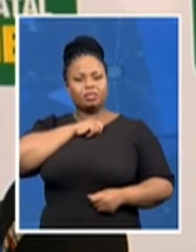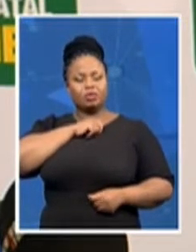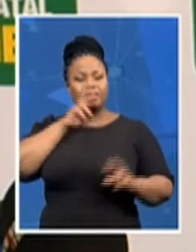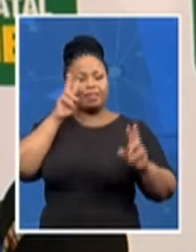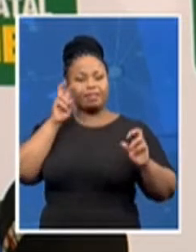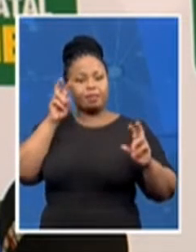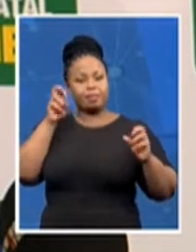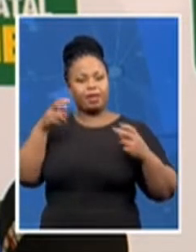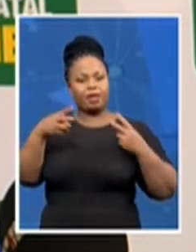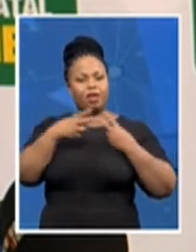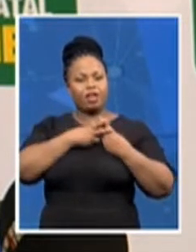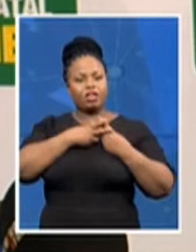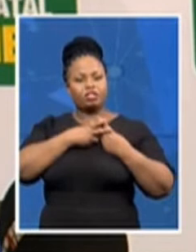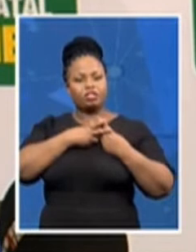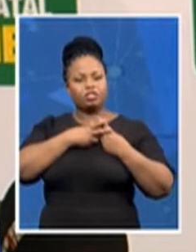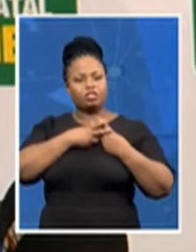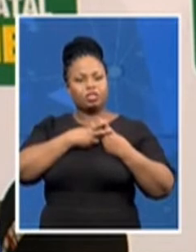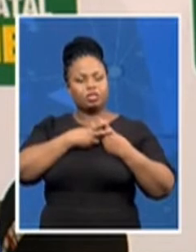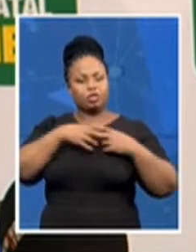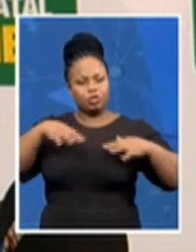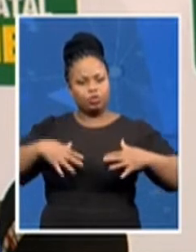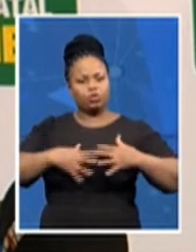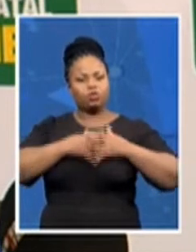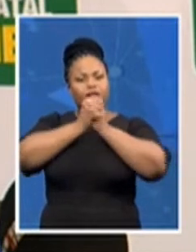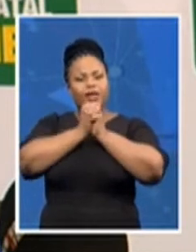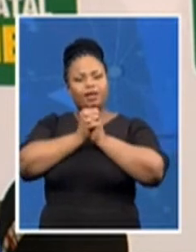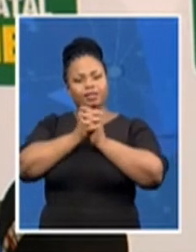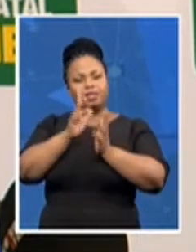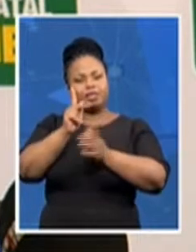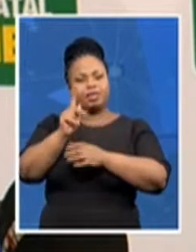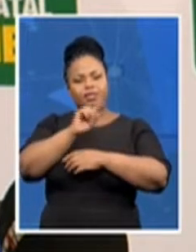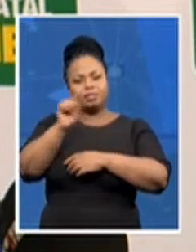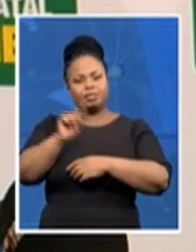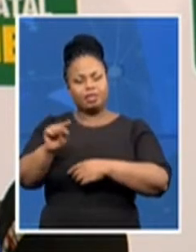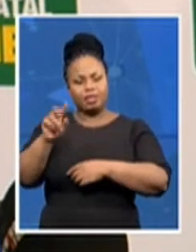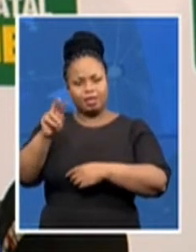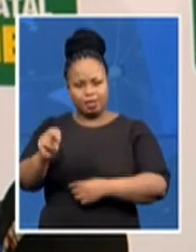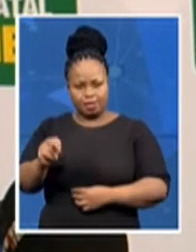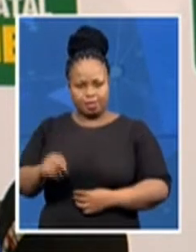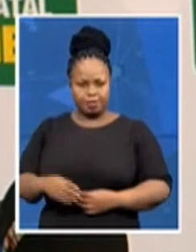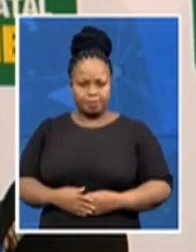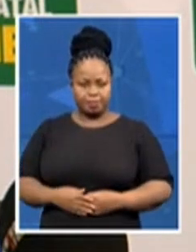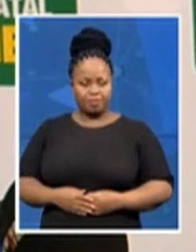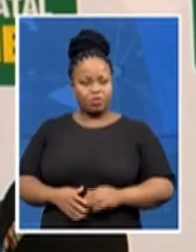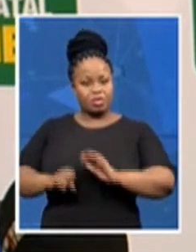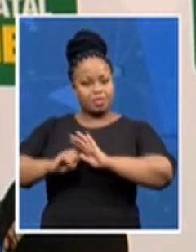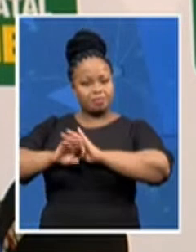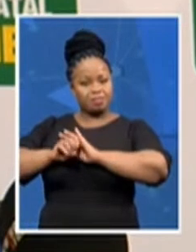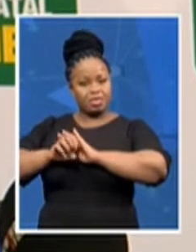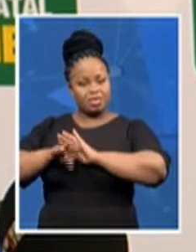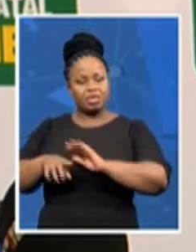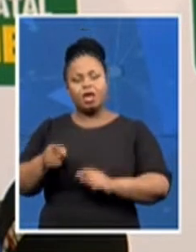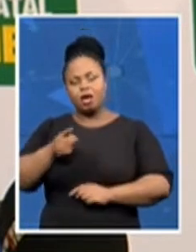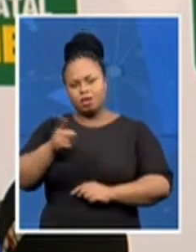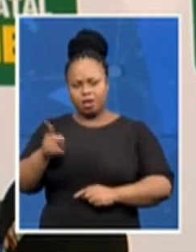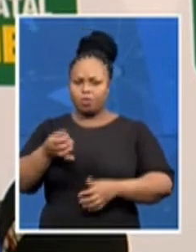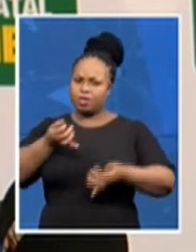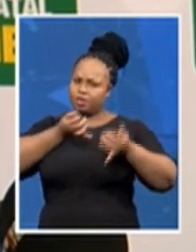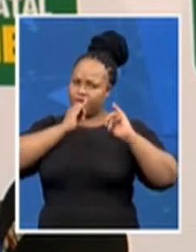Unite KZN. These media giants are inviting us to focus on the future we